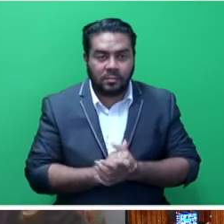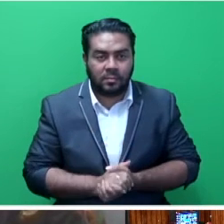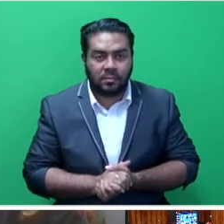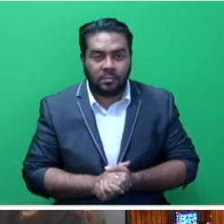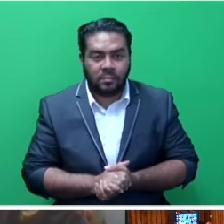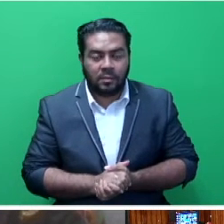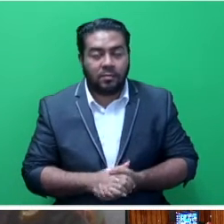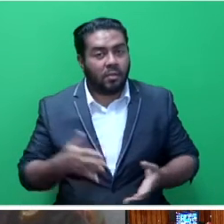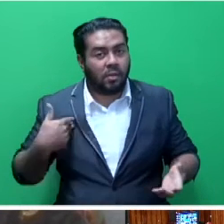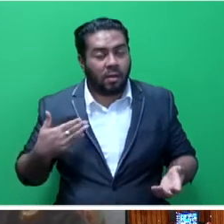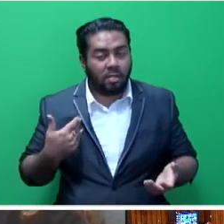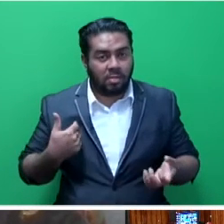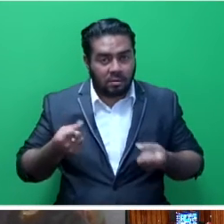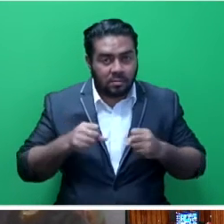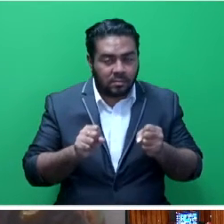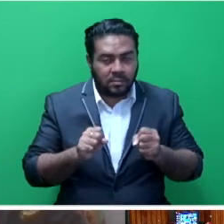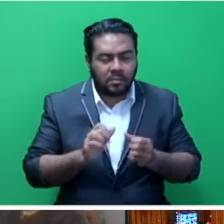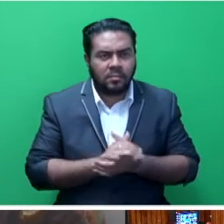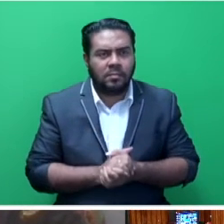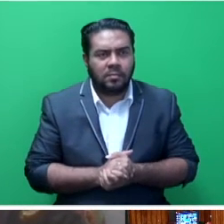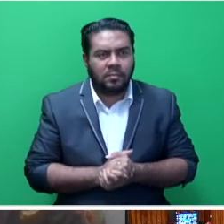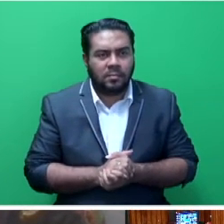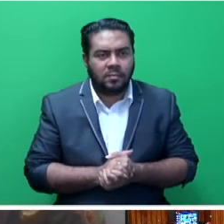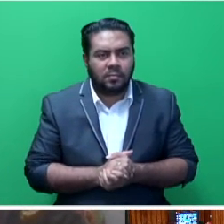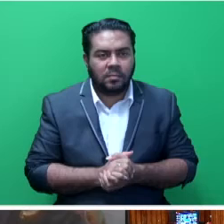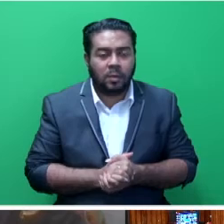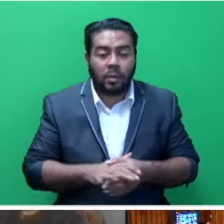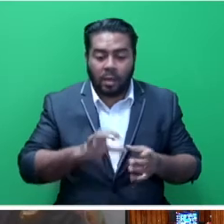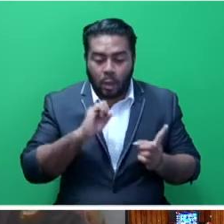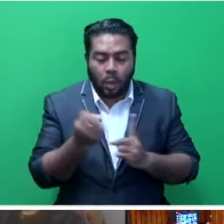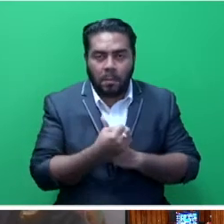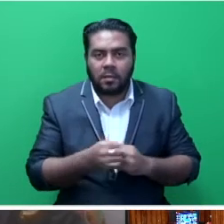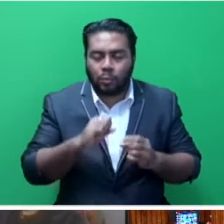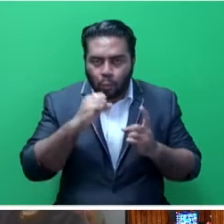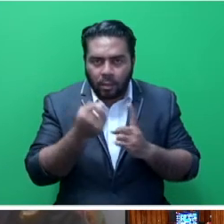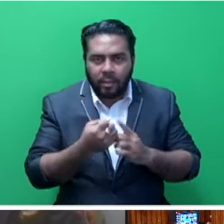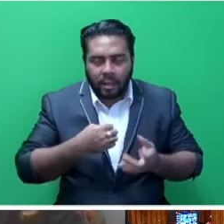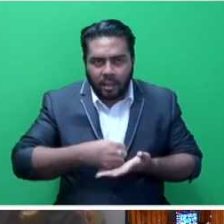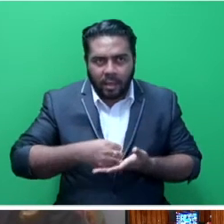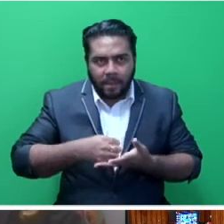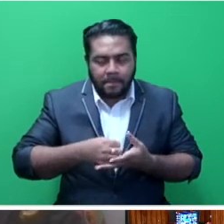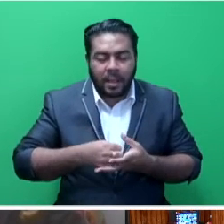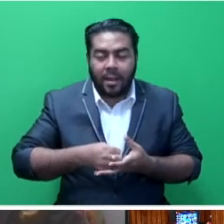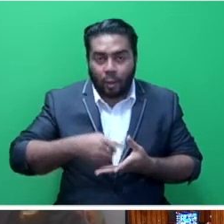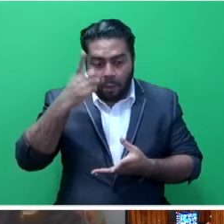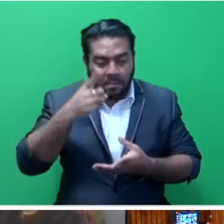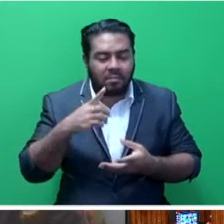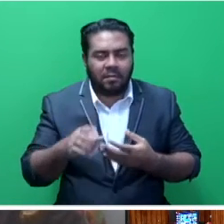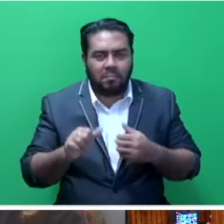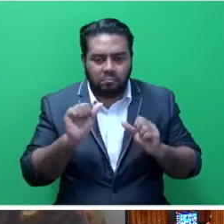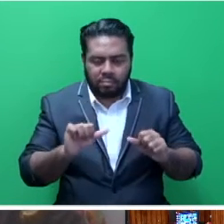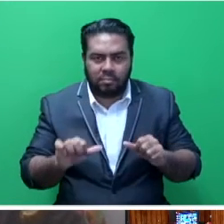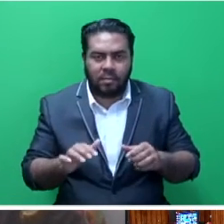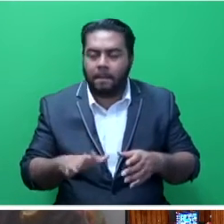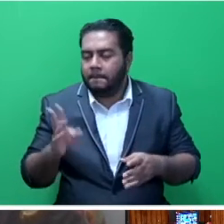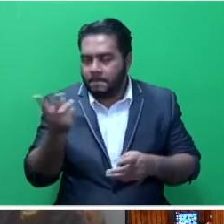health system's ability to respond together with the economic, social, educational, and security, to name a few. Both our ministries have